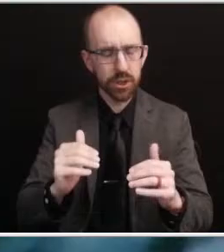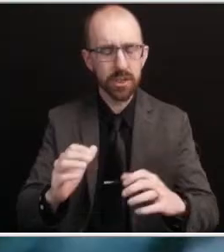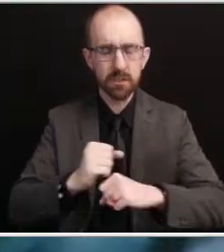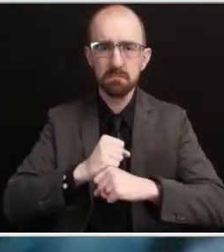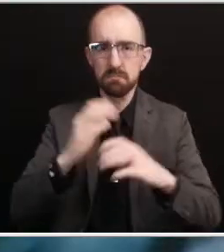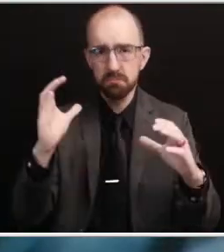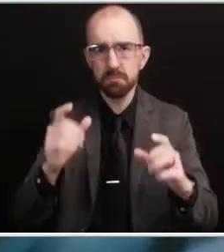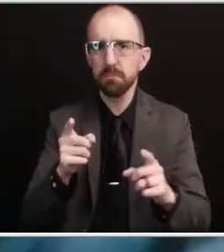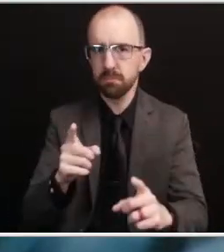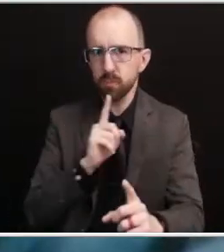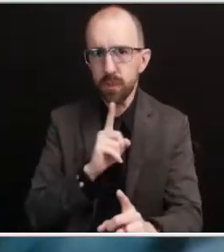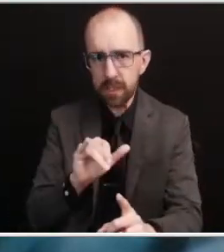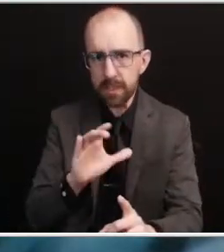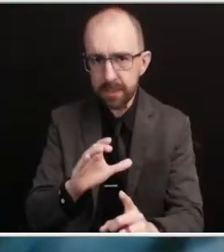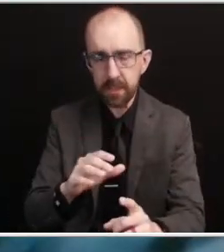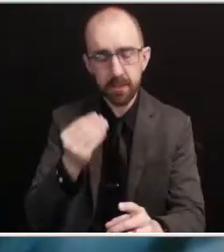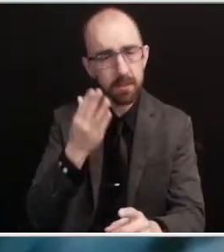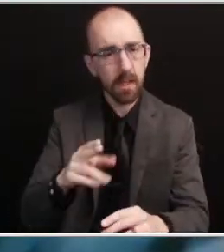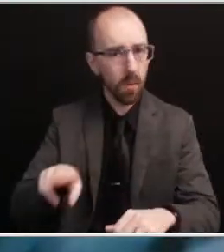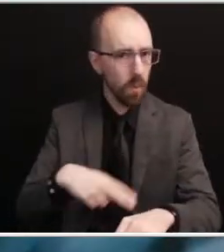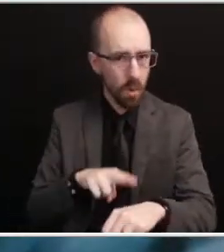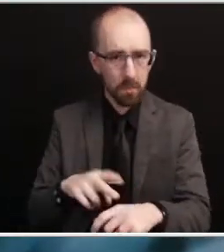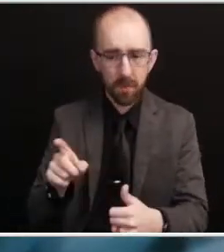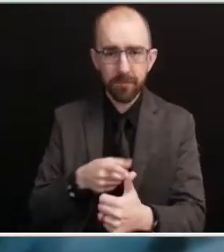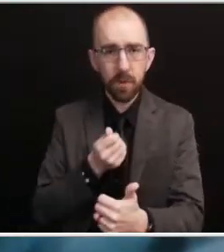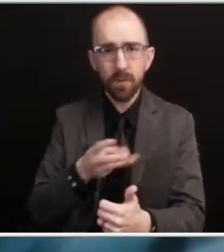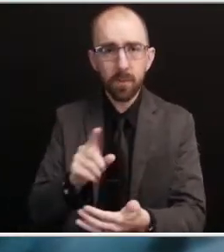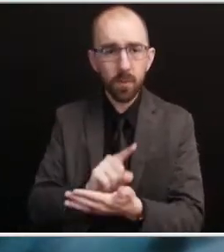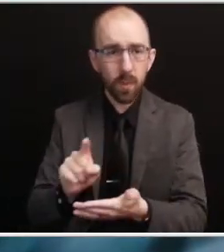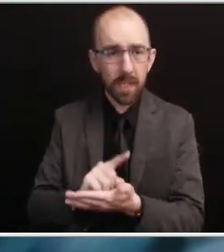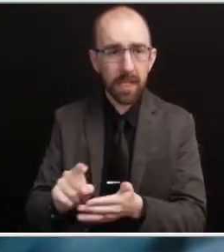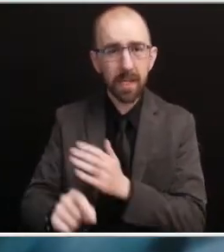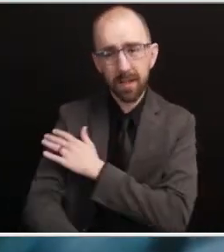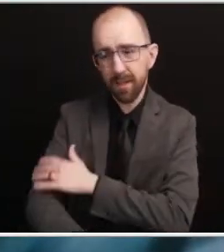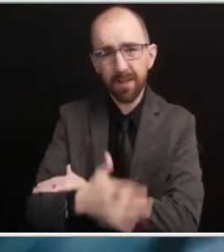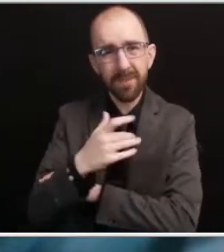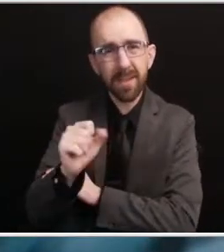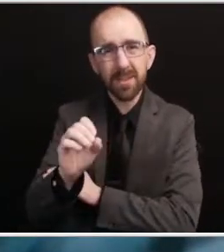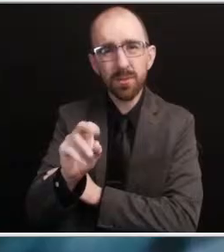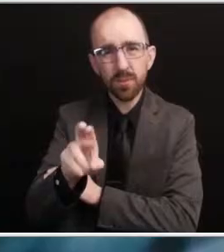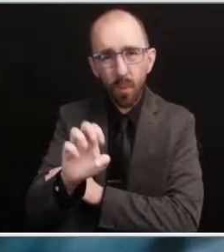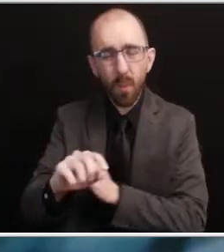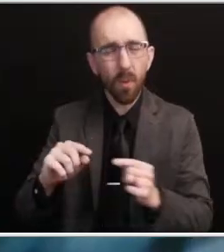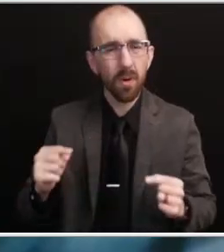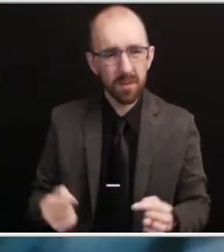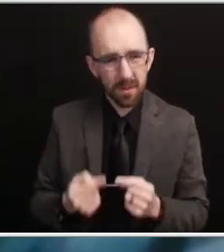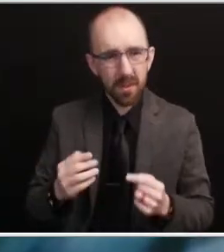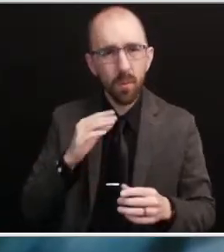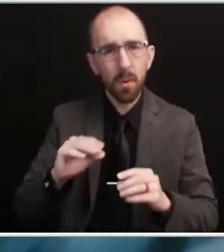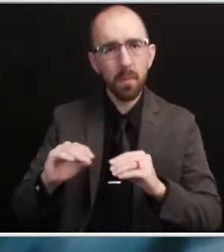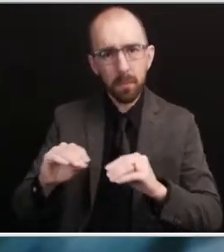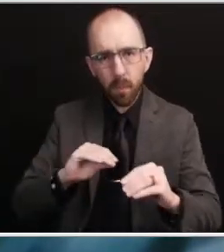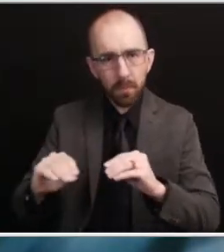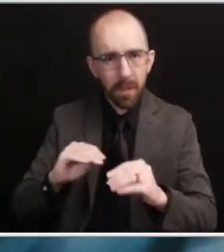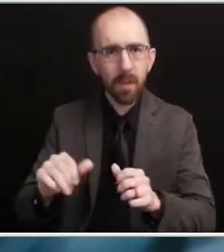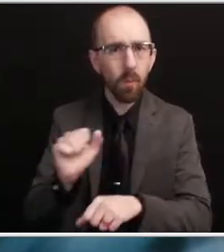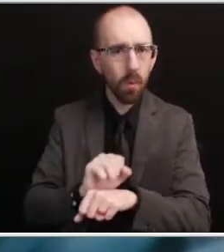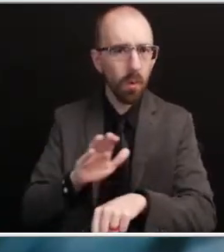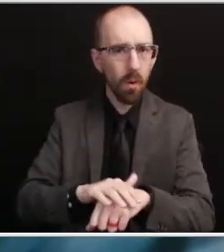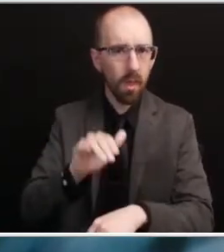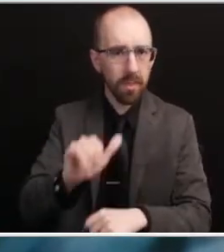know that it's very normal in the first couple of weeks to have soreness in your arm, and we're going to be working on range of motion. But the